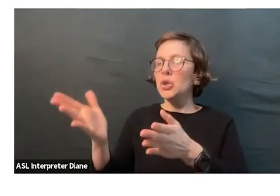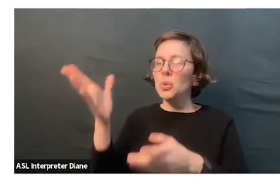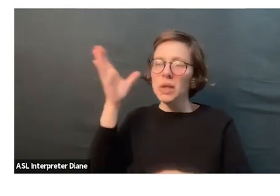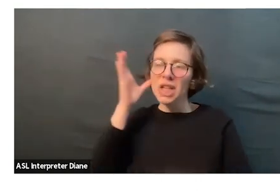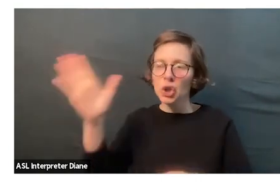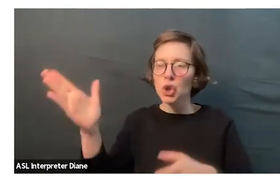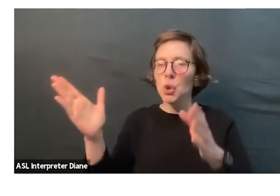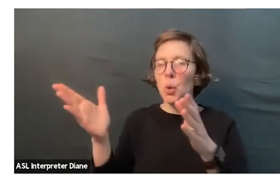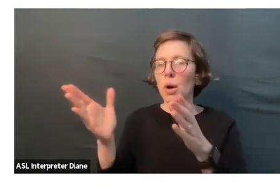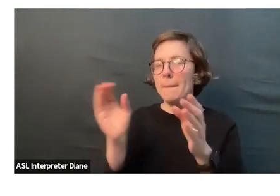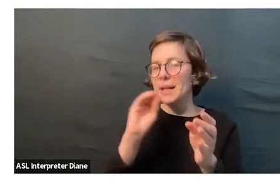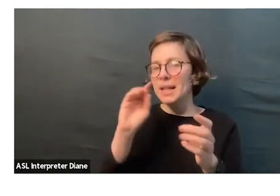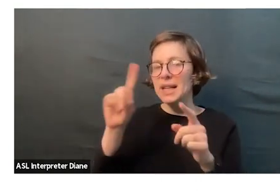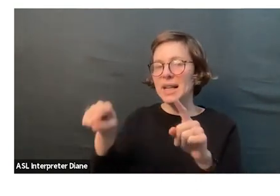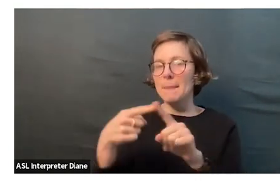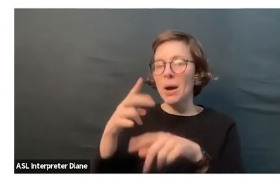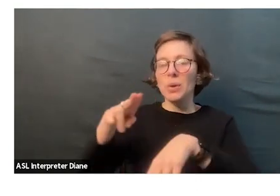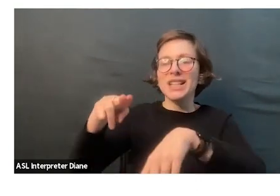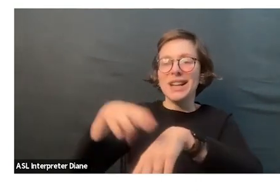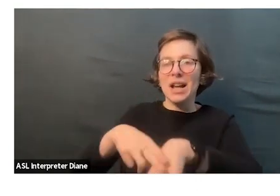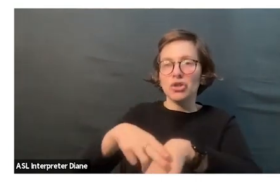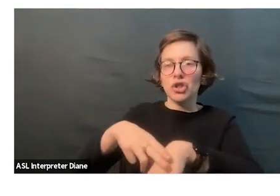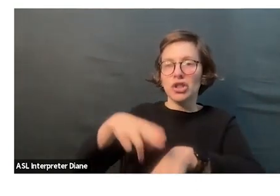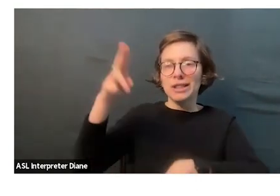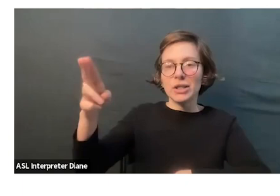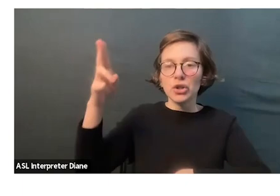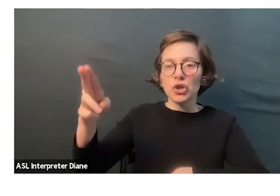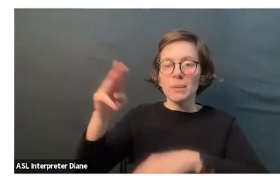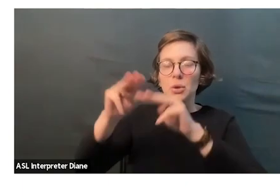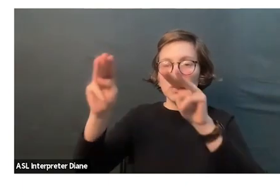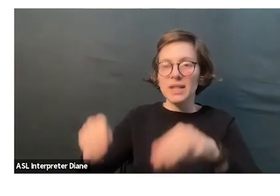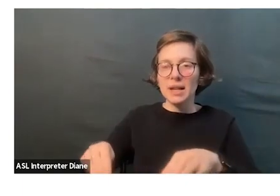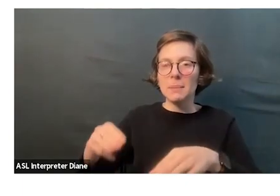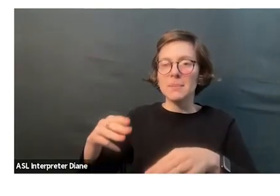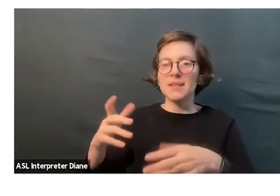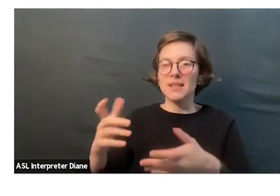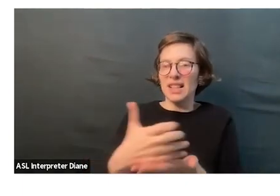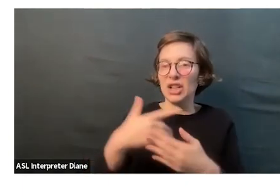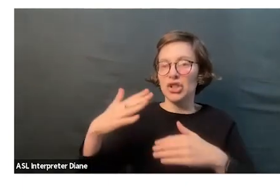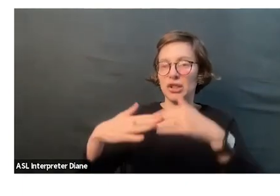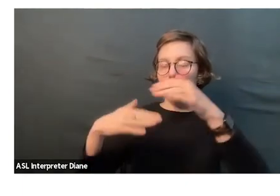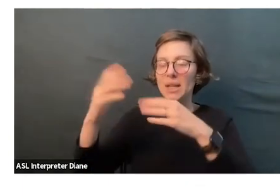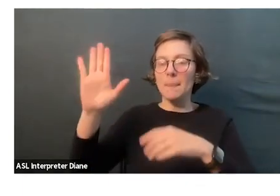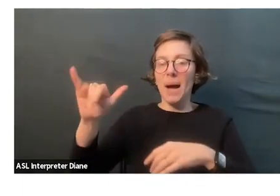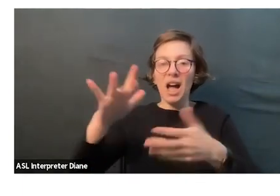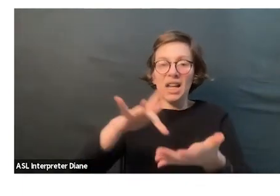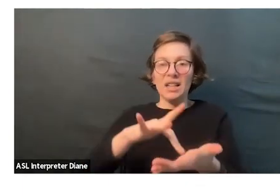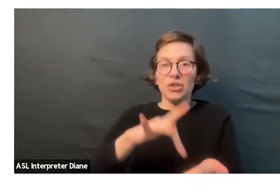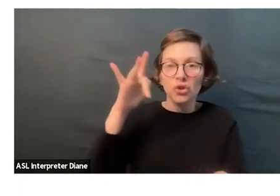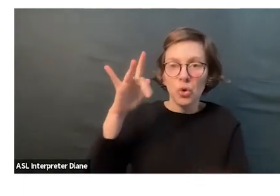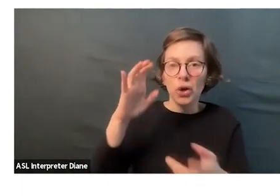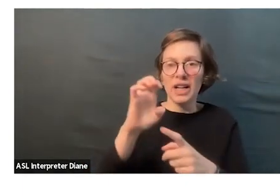botanical specimens, and even ancestral remains, rather than repatriating them to scientists and community leaders in the places where they were taken